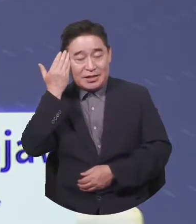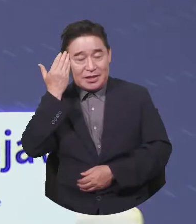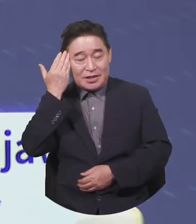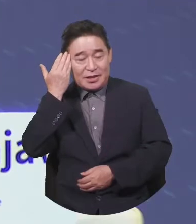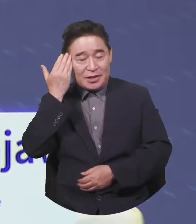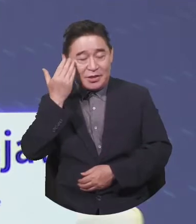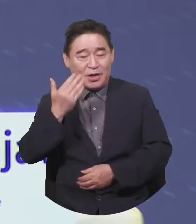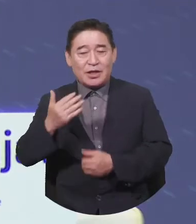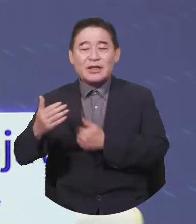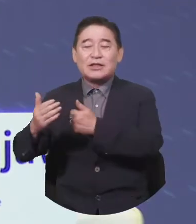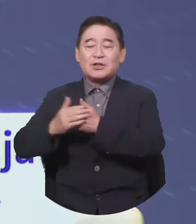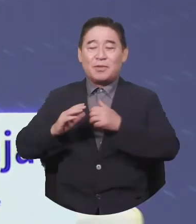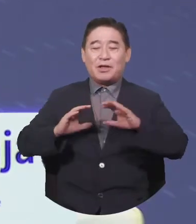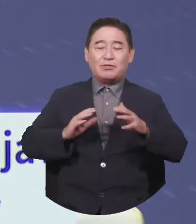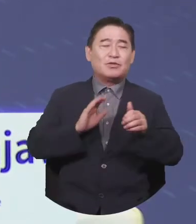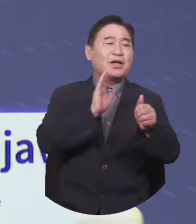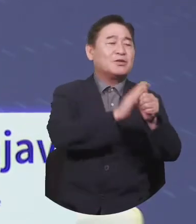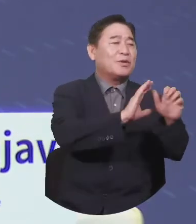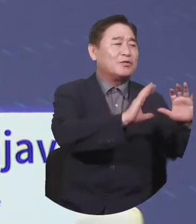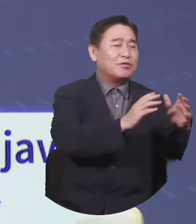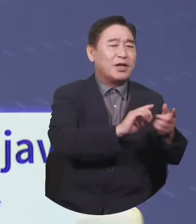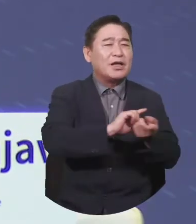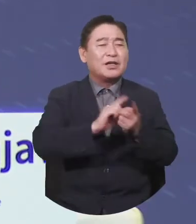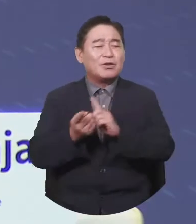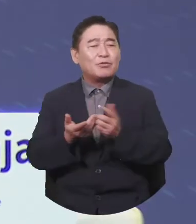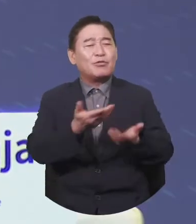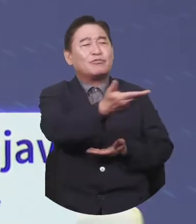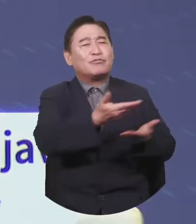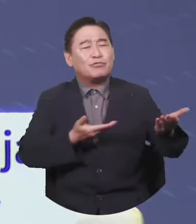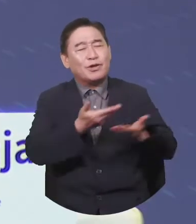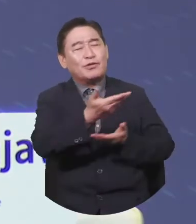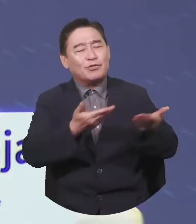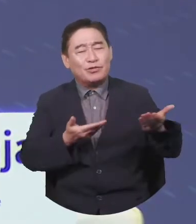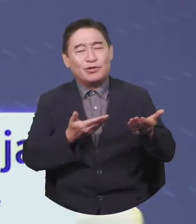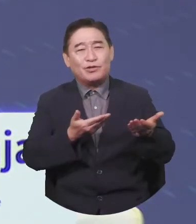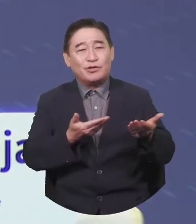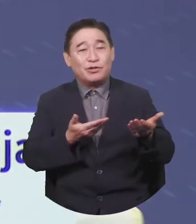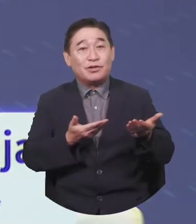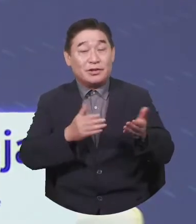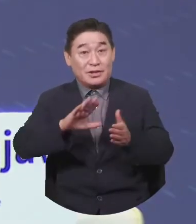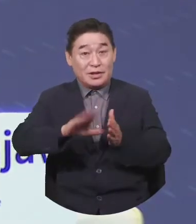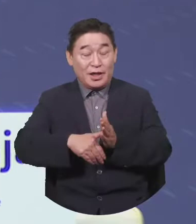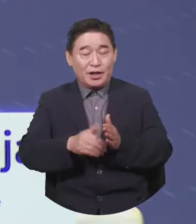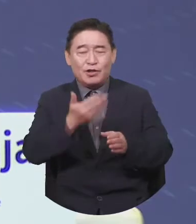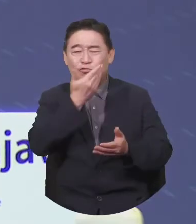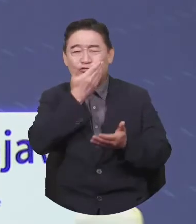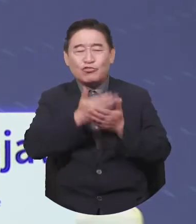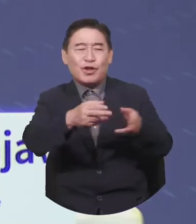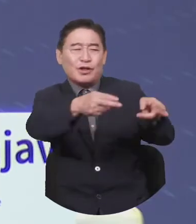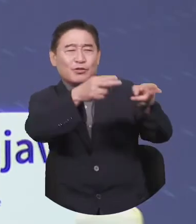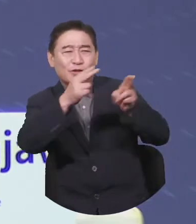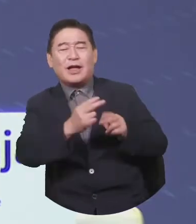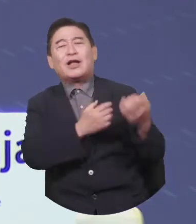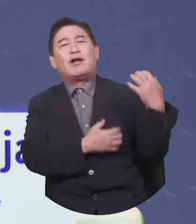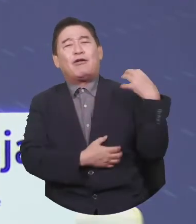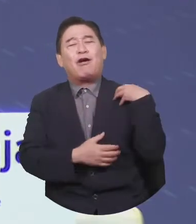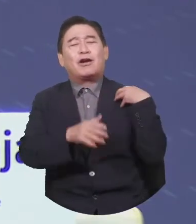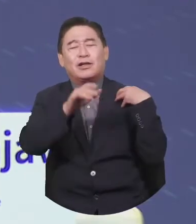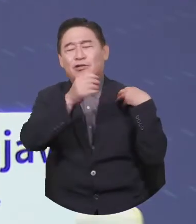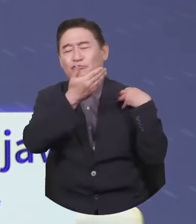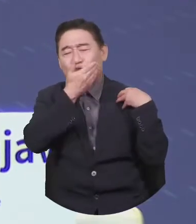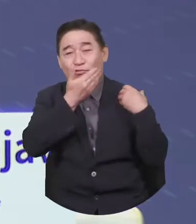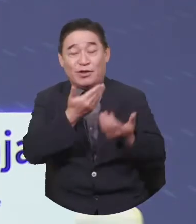world. So on this note, so today's conference, as well as the upcoming